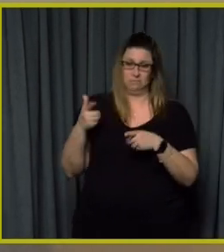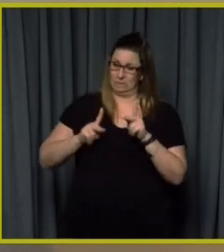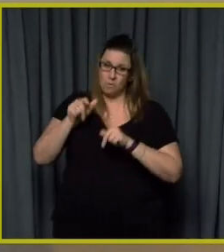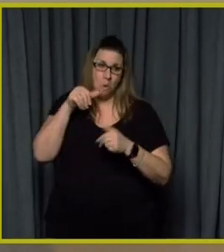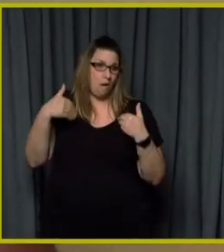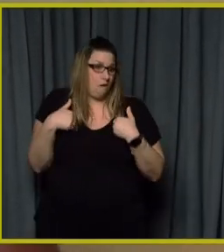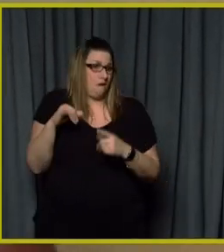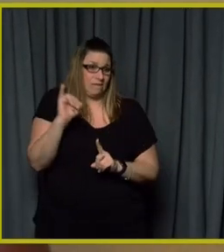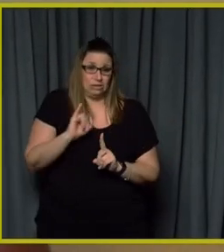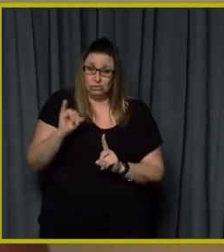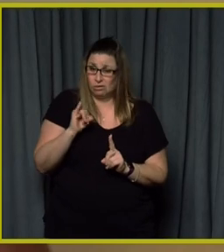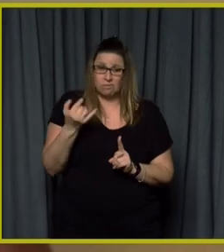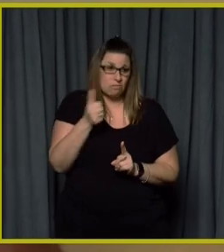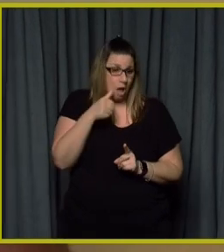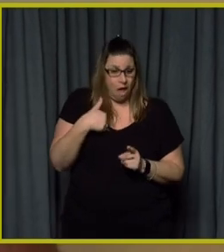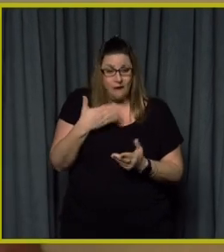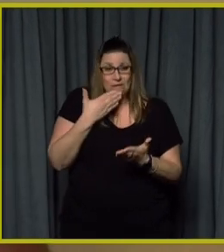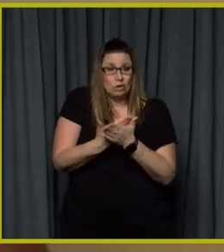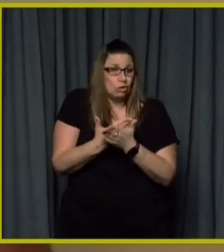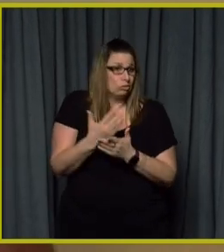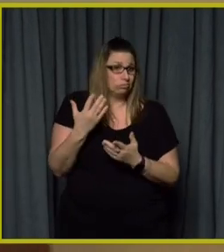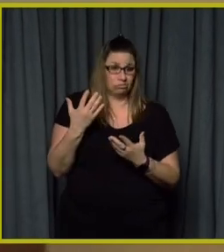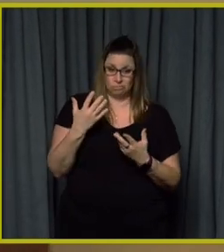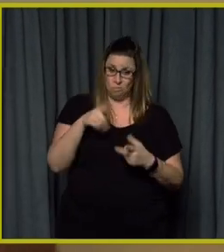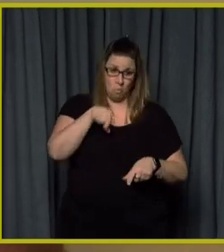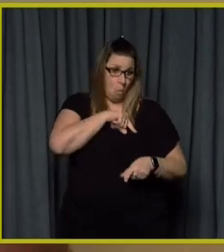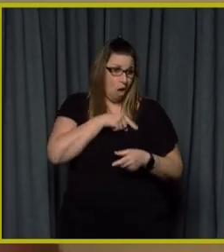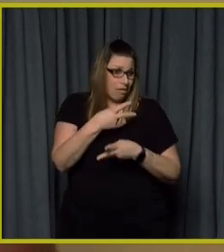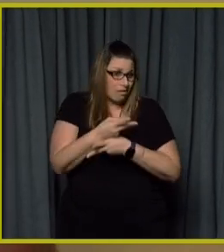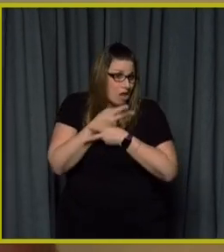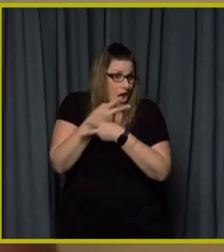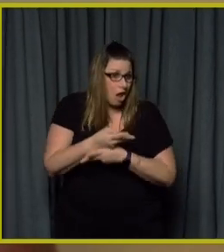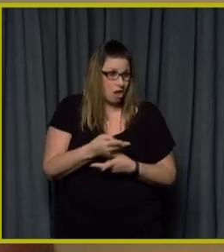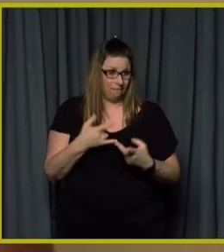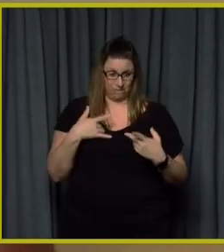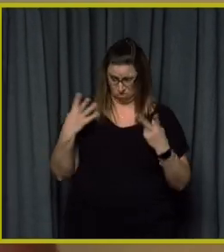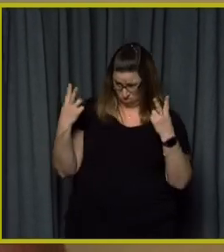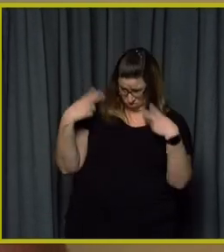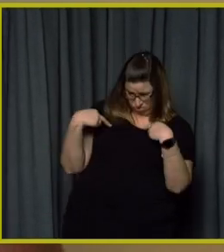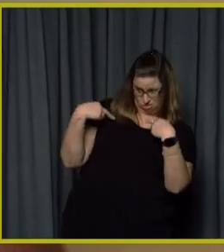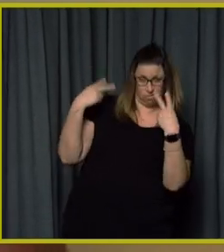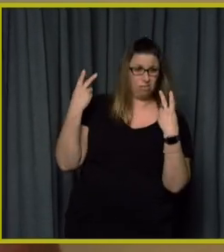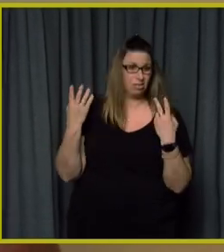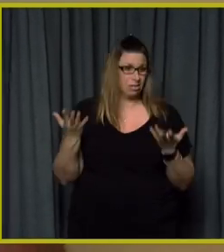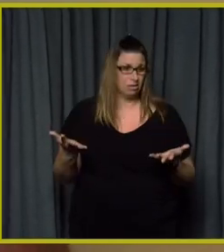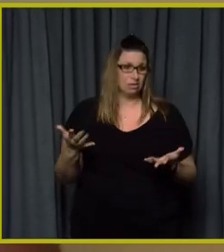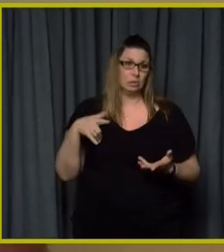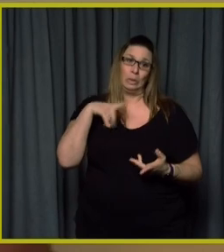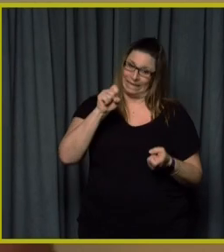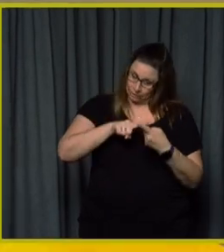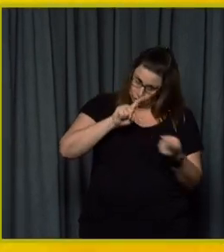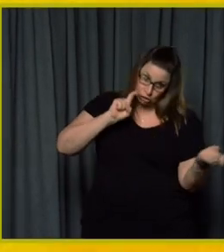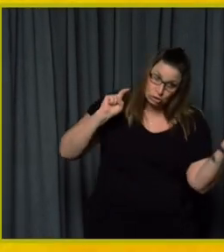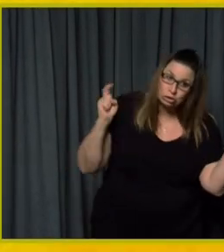others. This is why we are organizing to change the narrative. We won't be silent anymore.